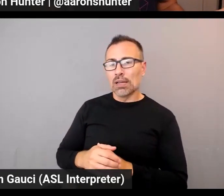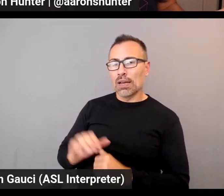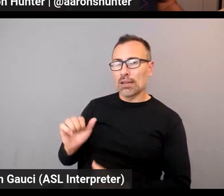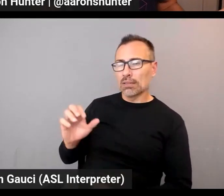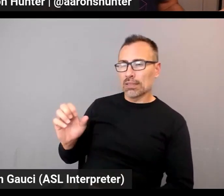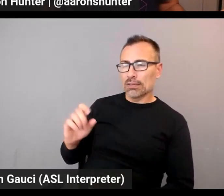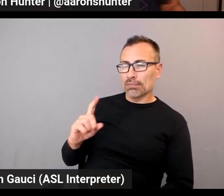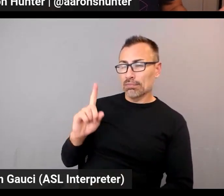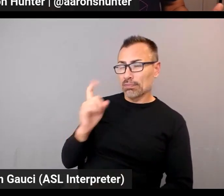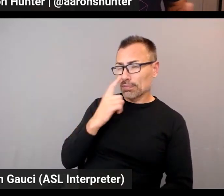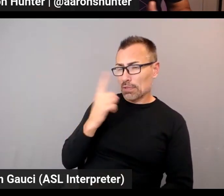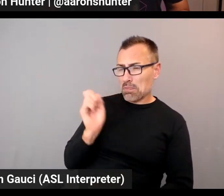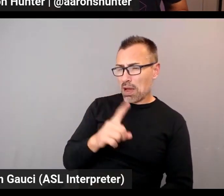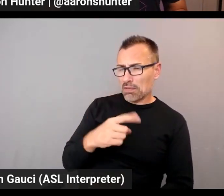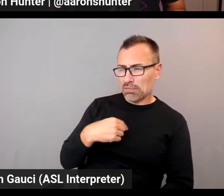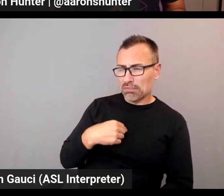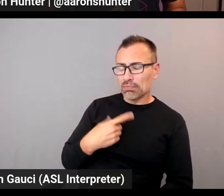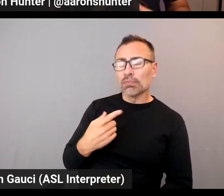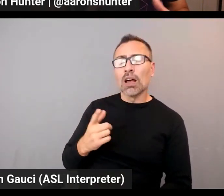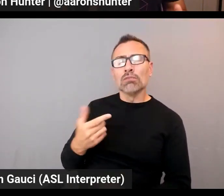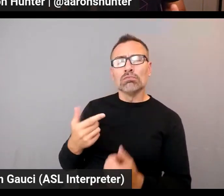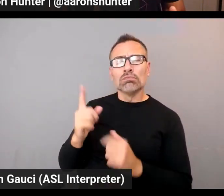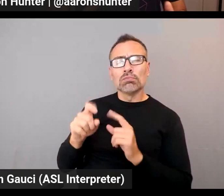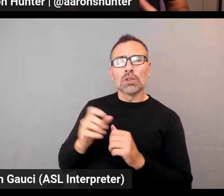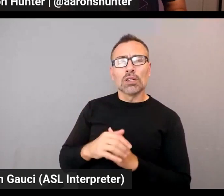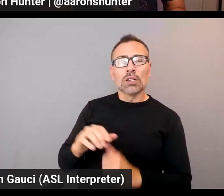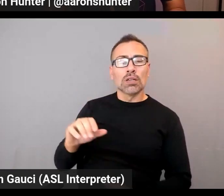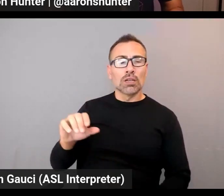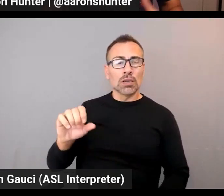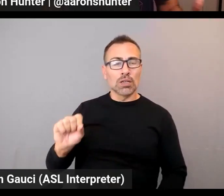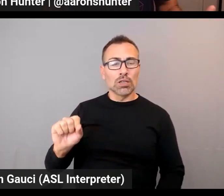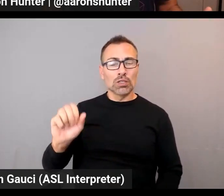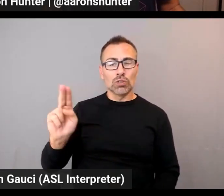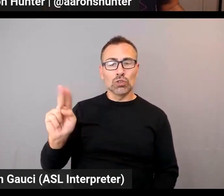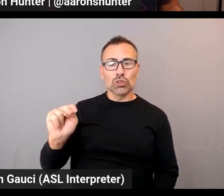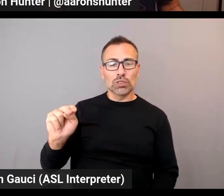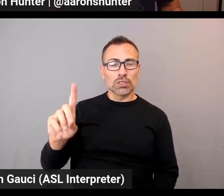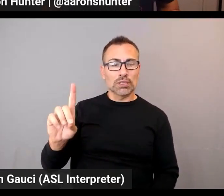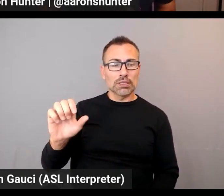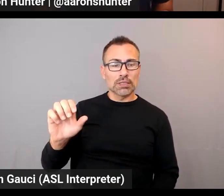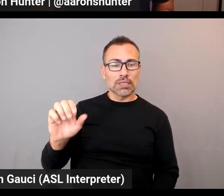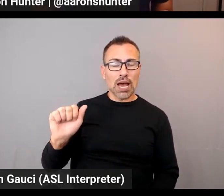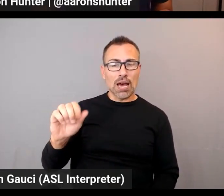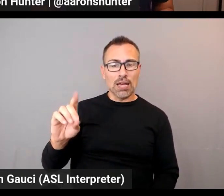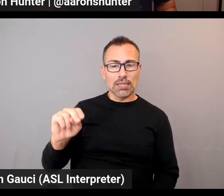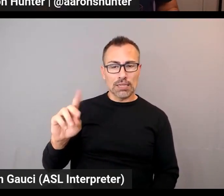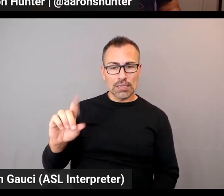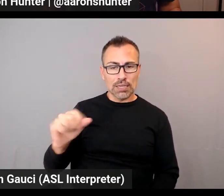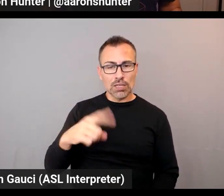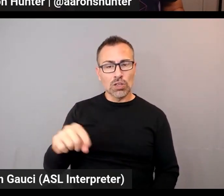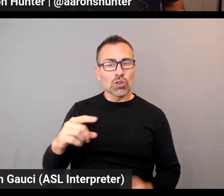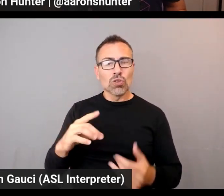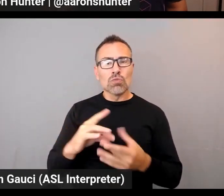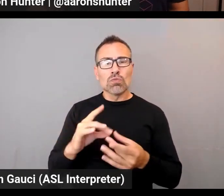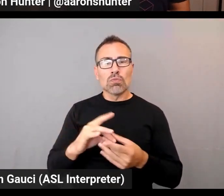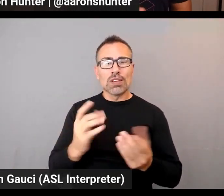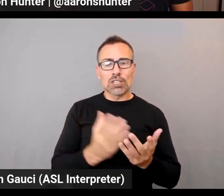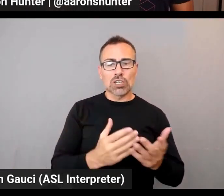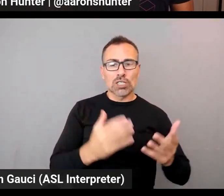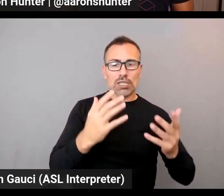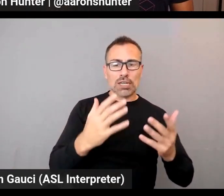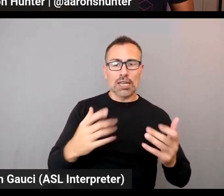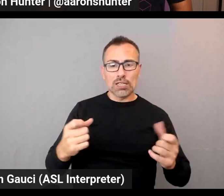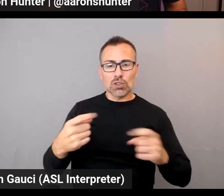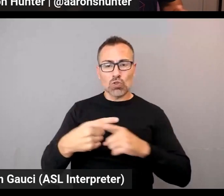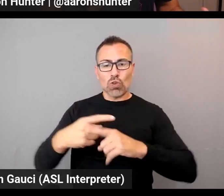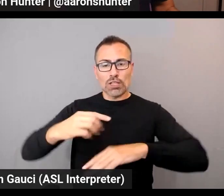So you mentioned, Sundana, you mentioned containers and Linux and cross-platform. What are some of the challenges with moving a